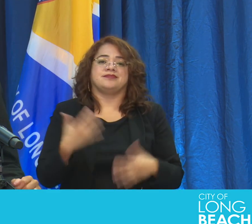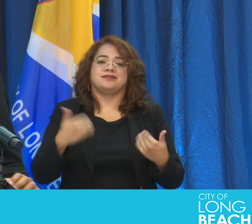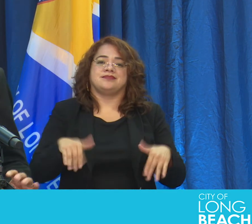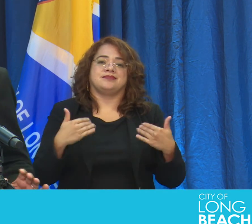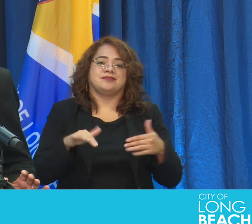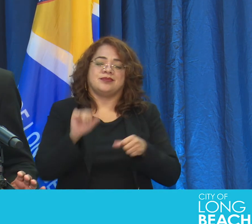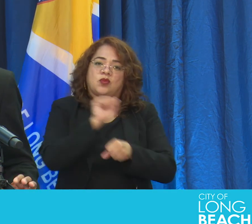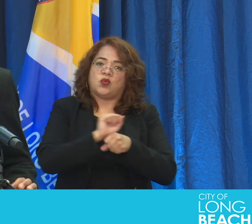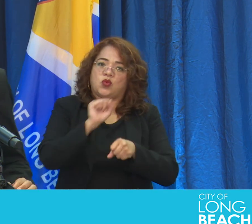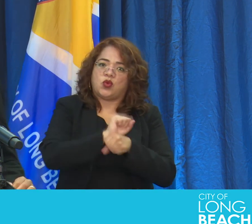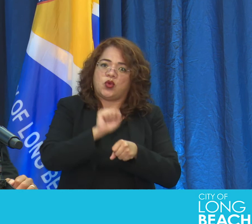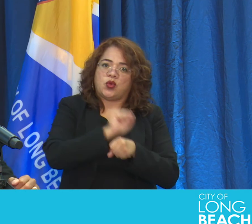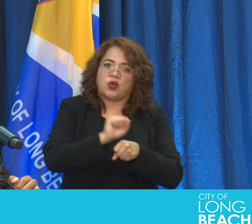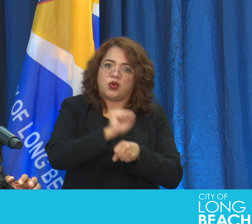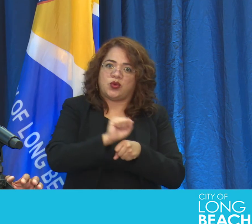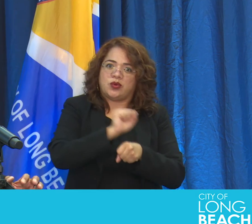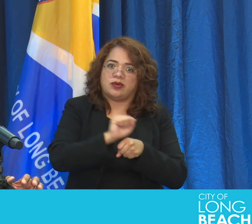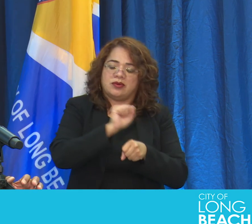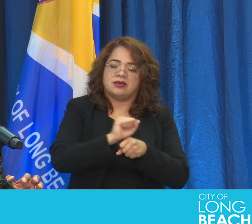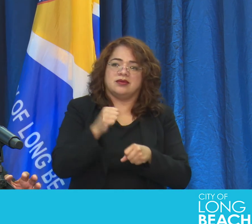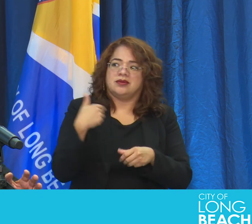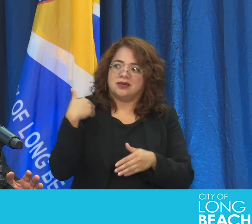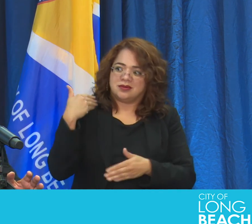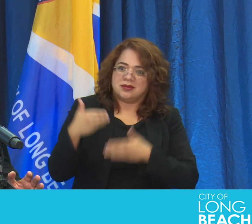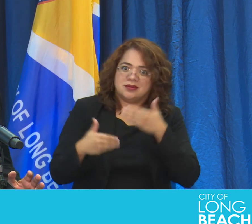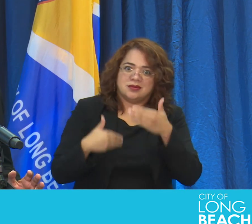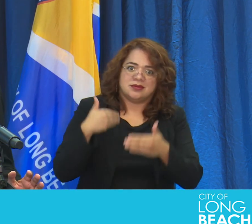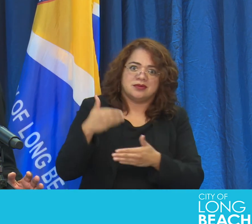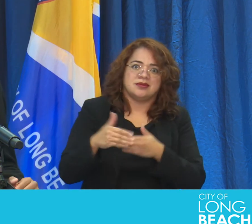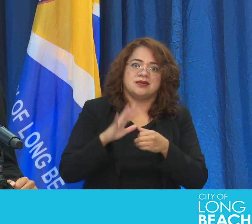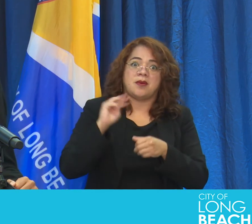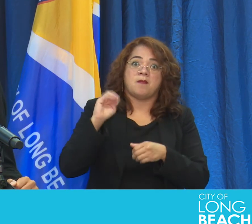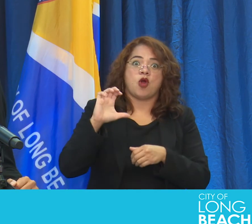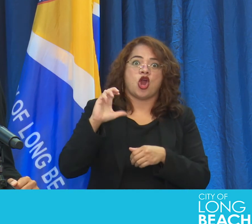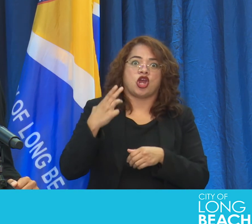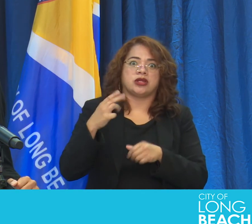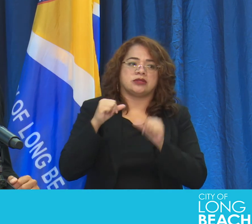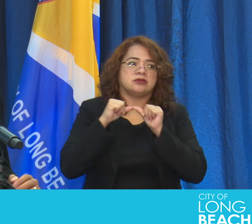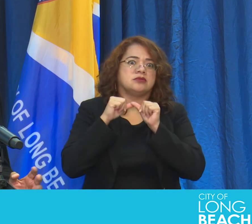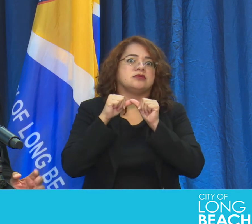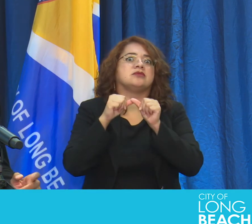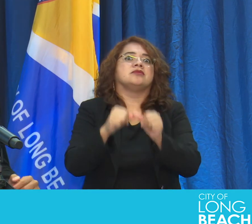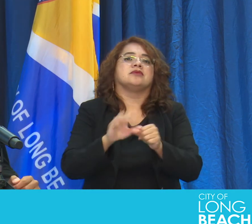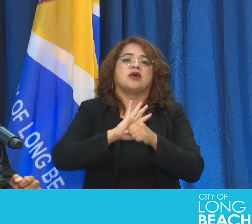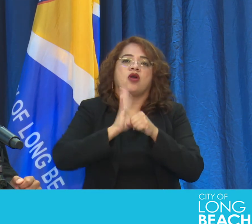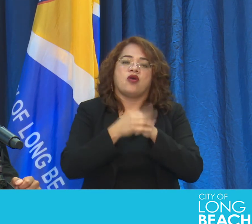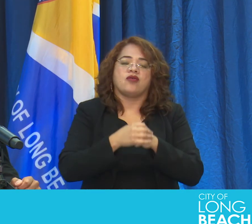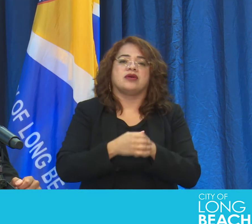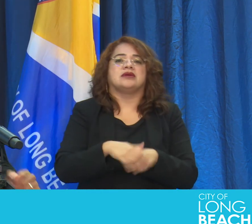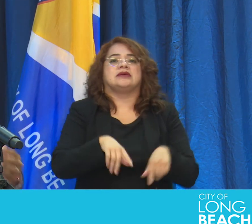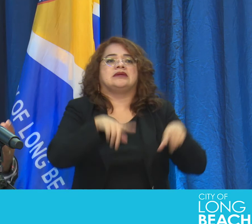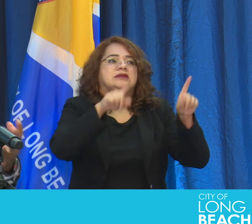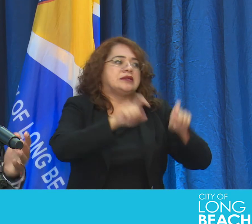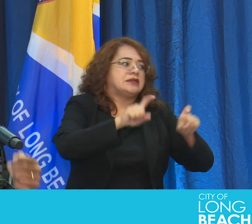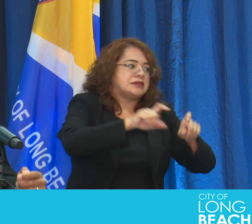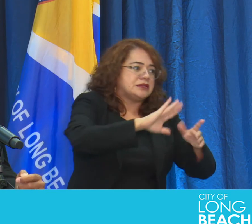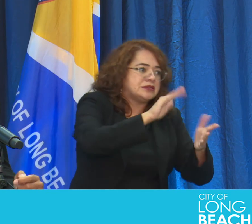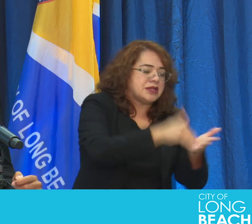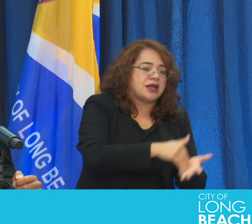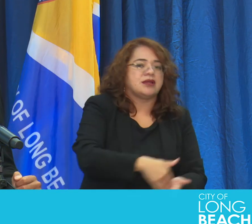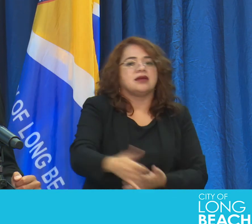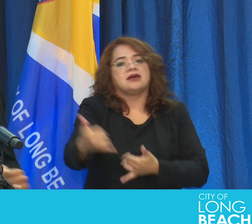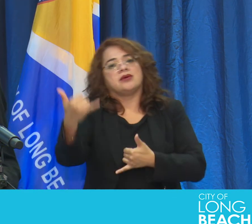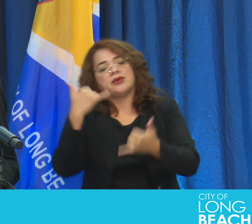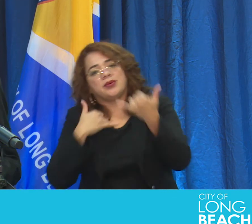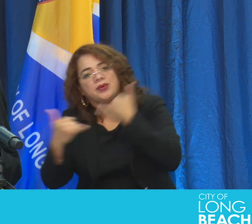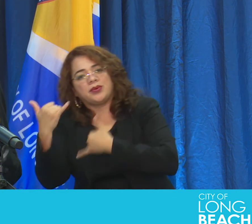work, especially in these last few months that relates to COVID. They're working at testing centers. They're picking up phone calls